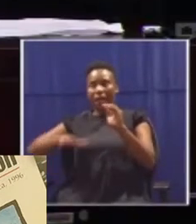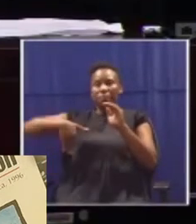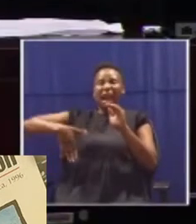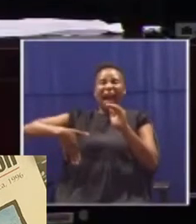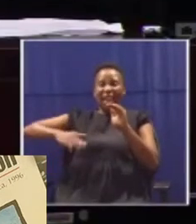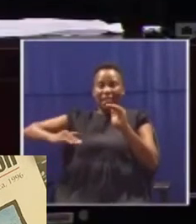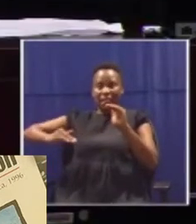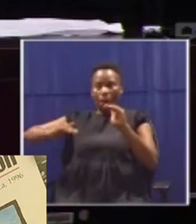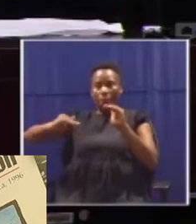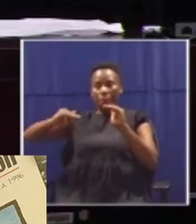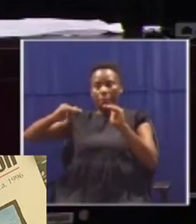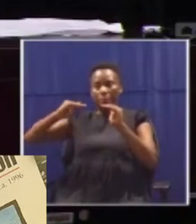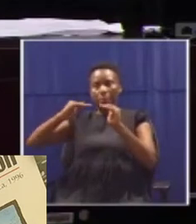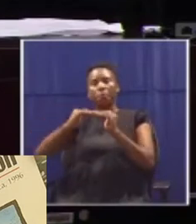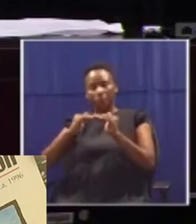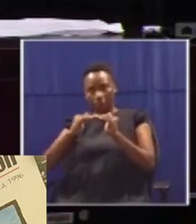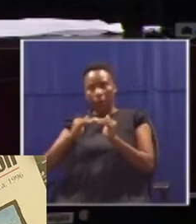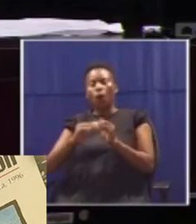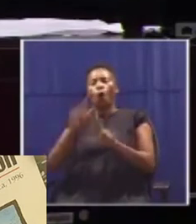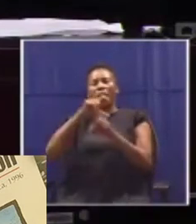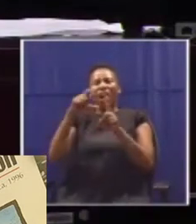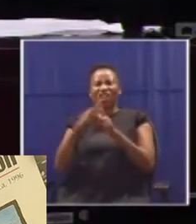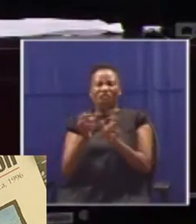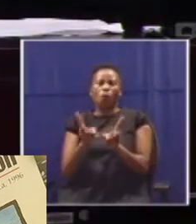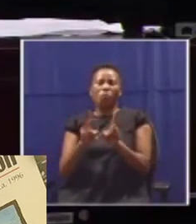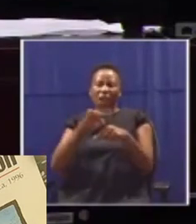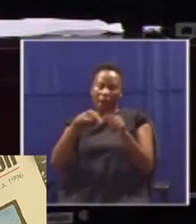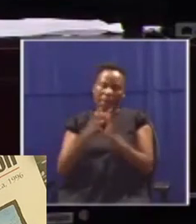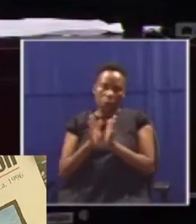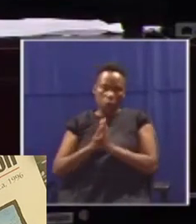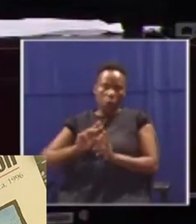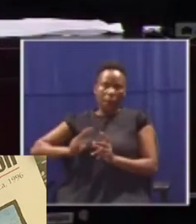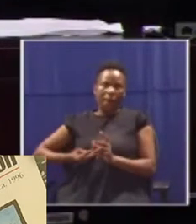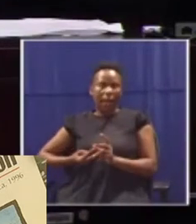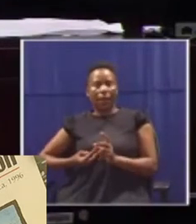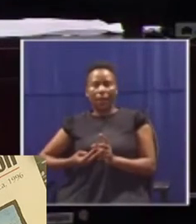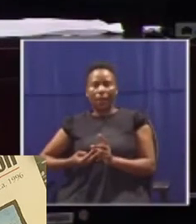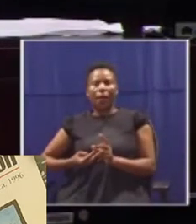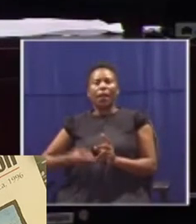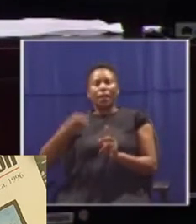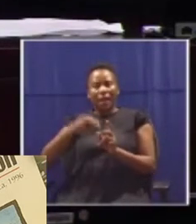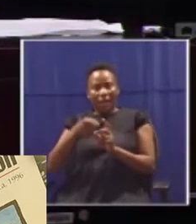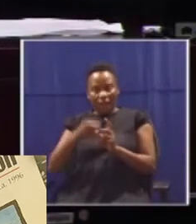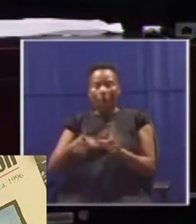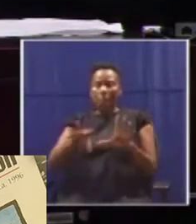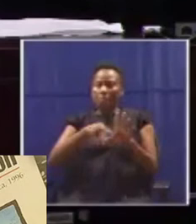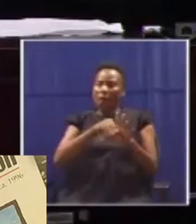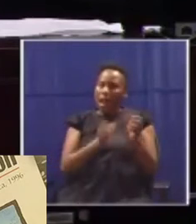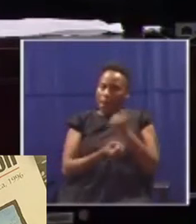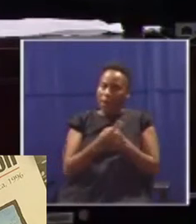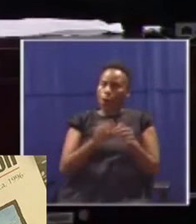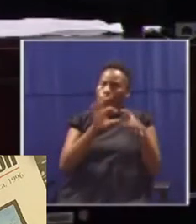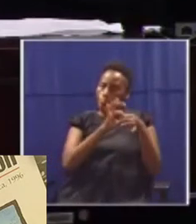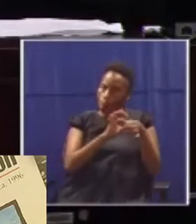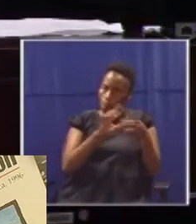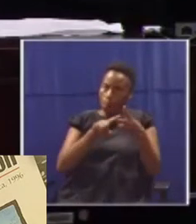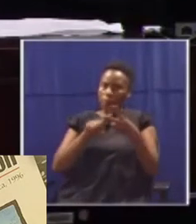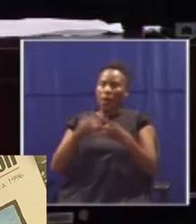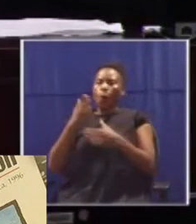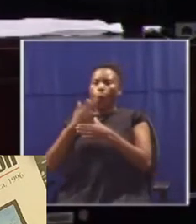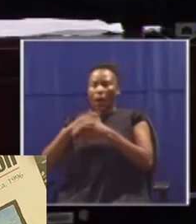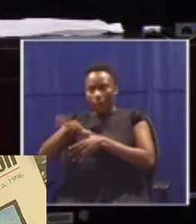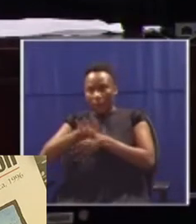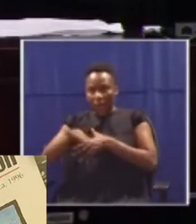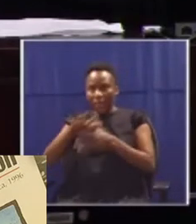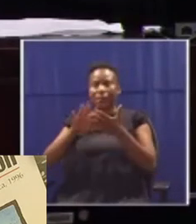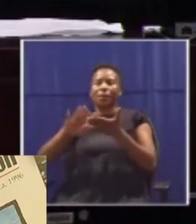on employment or cultural norms about women, which play out in the home, in the workplace, in